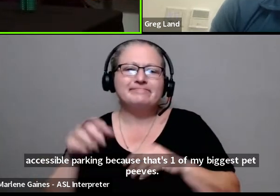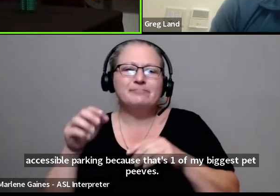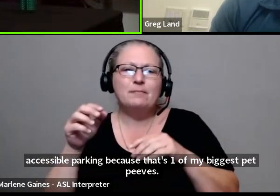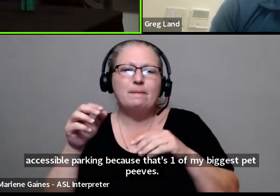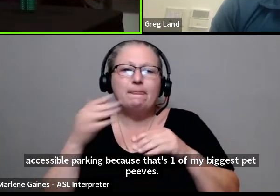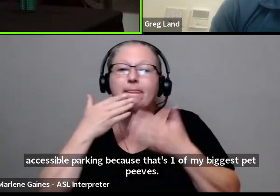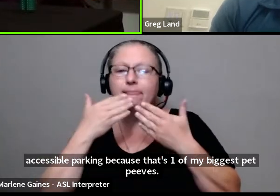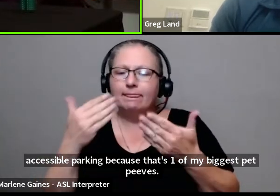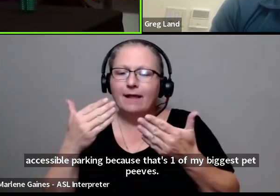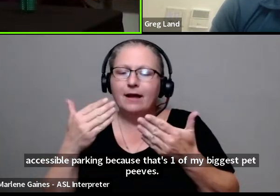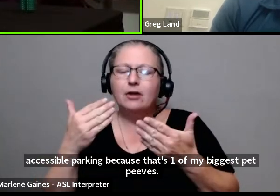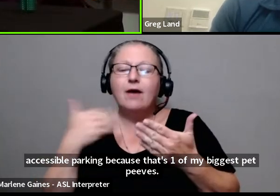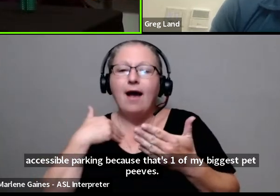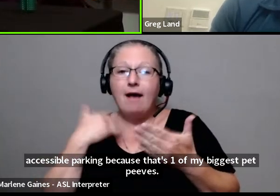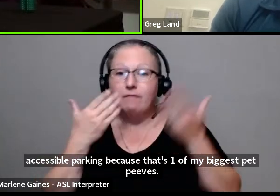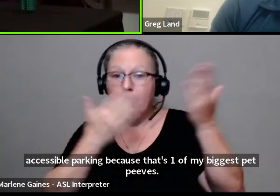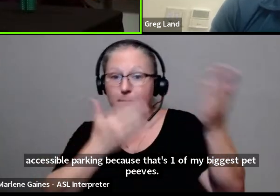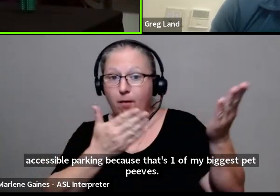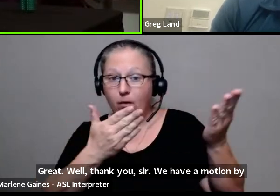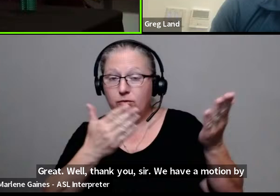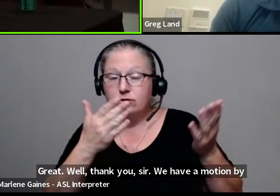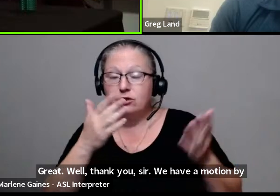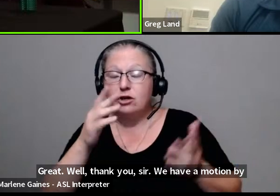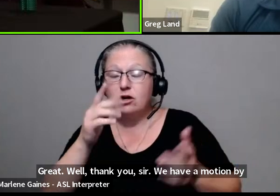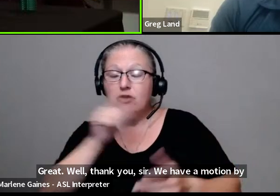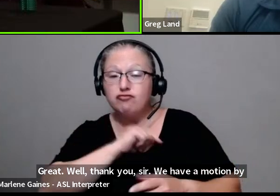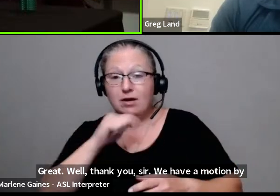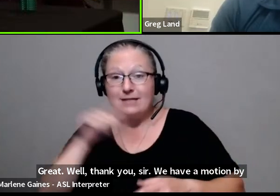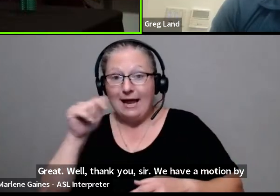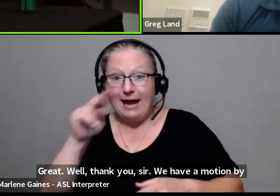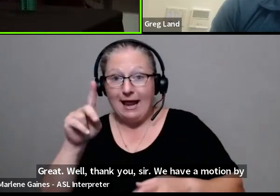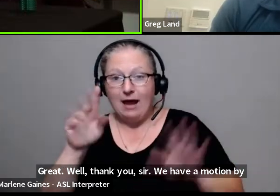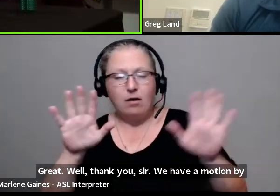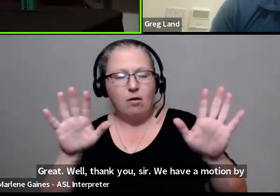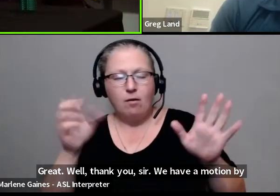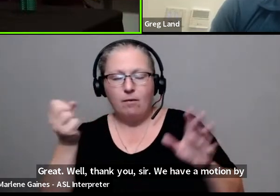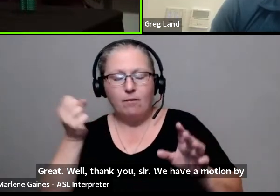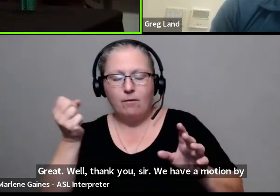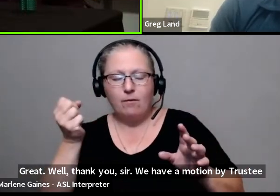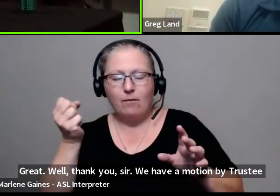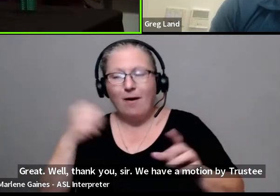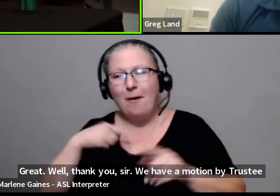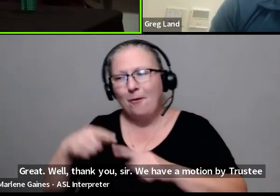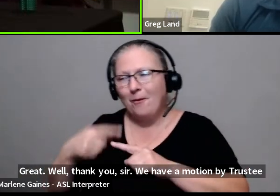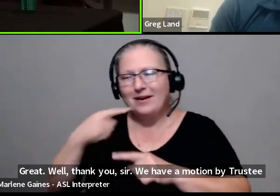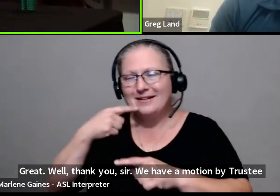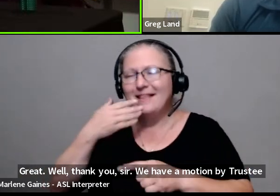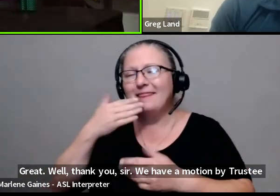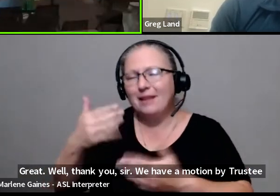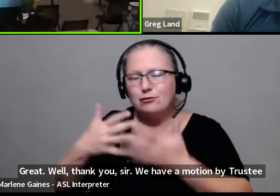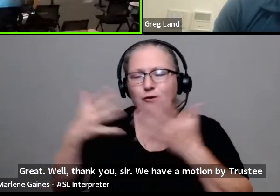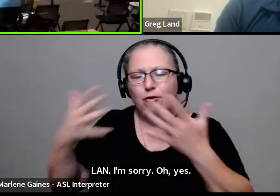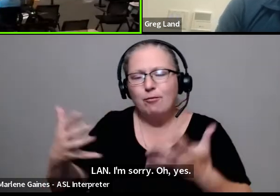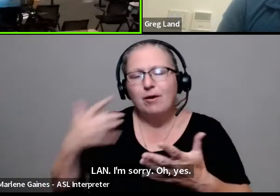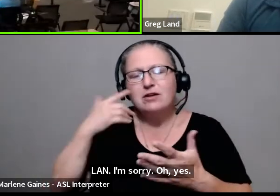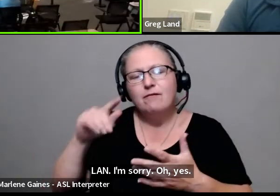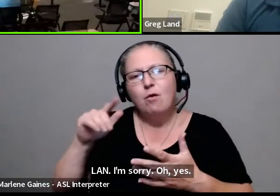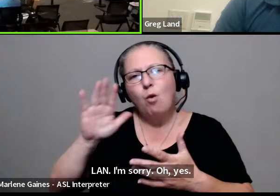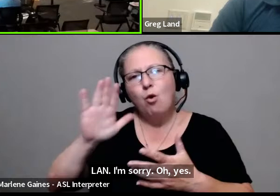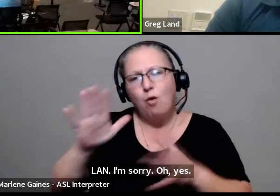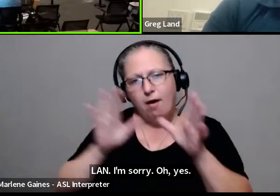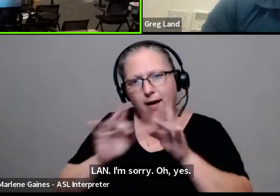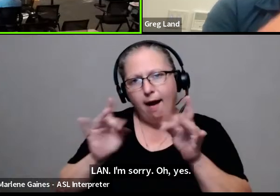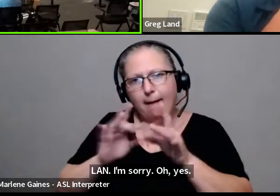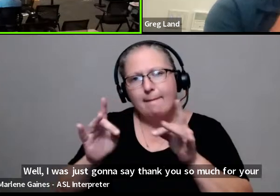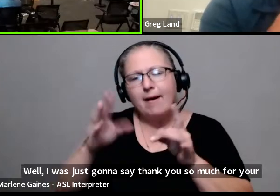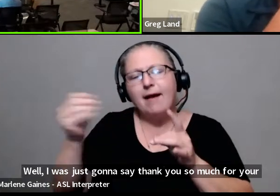Great. Well, thank you. So we have a motion by Trustee Land. Yeah. Oh, I'm sorry. Go ahead. Yes, yes, Well, yes, I was sorry, just going to say thank you so much for your